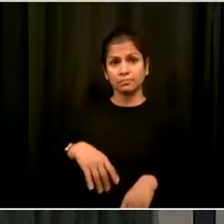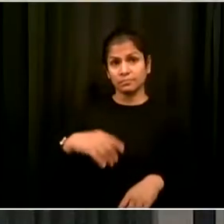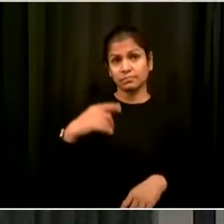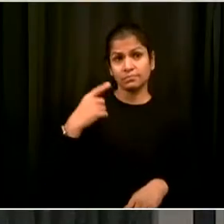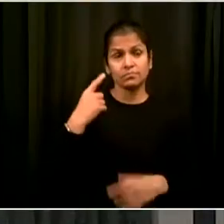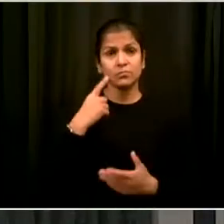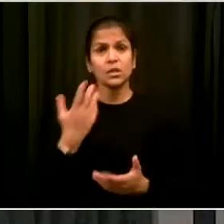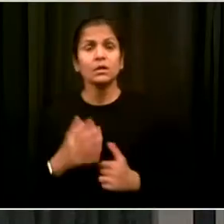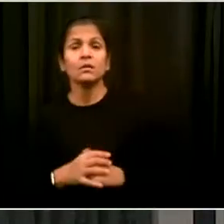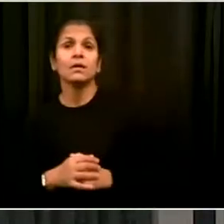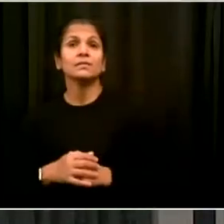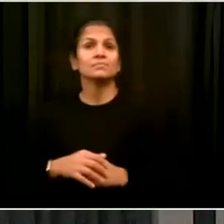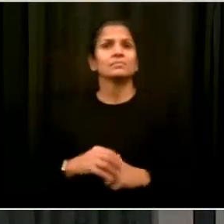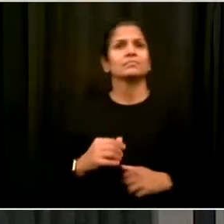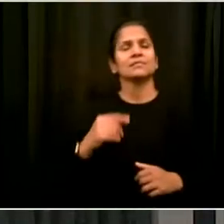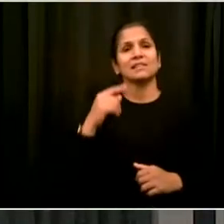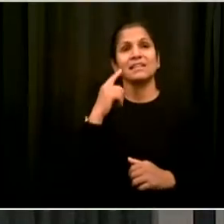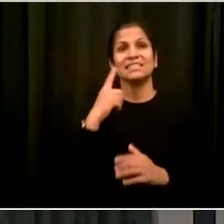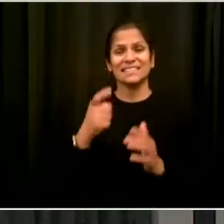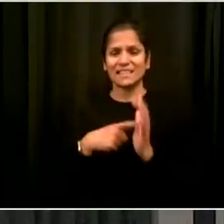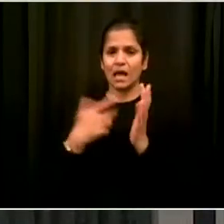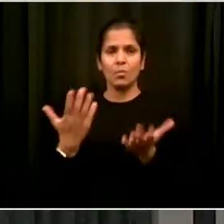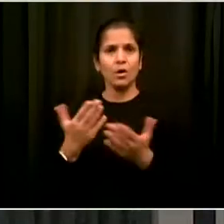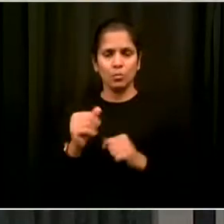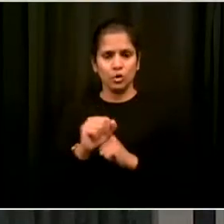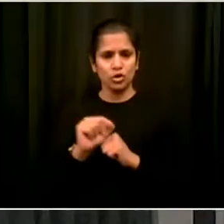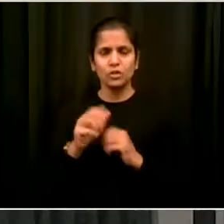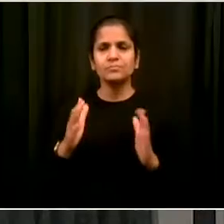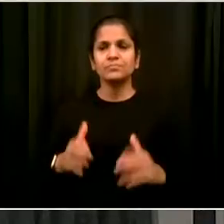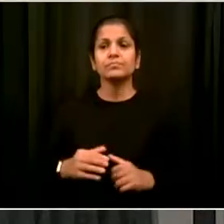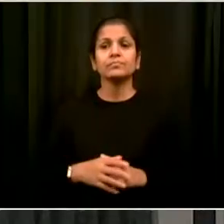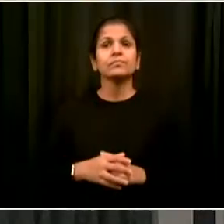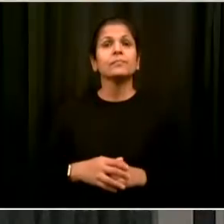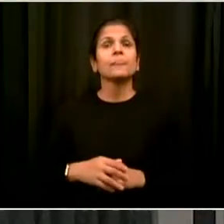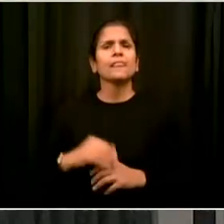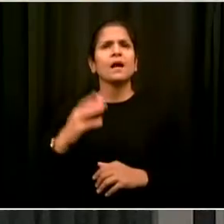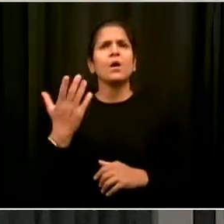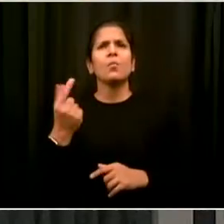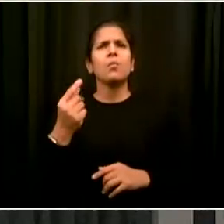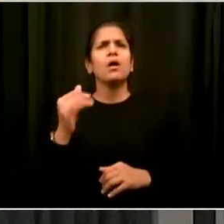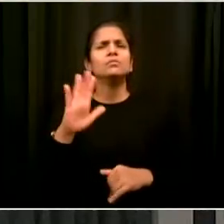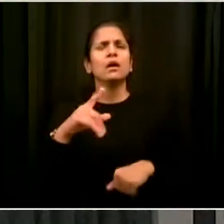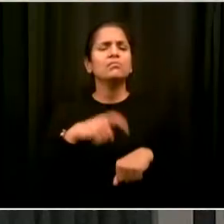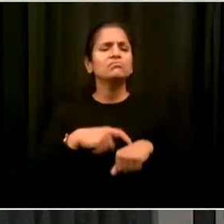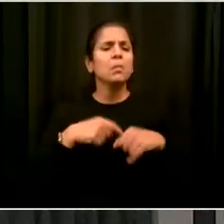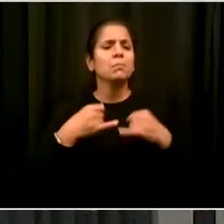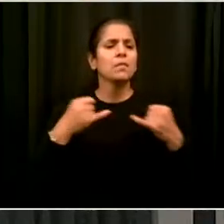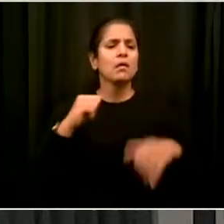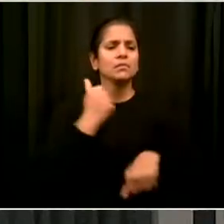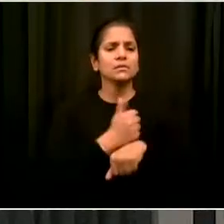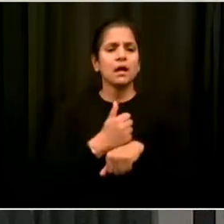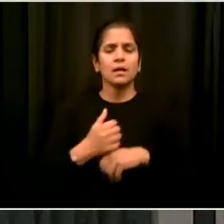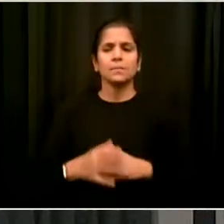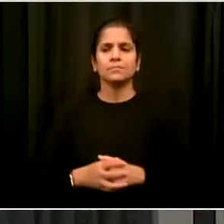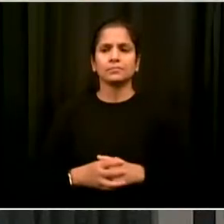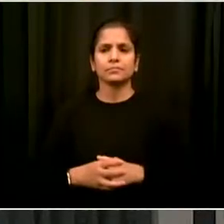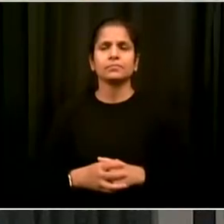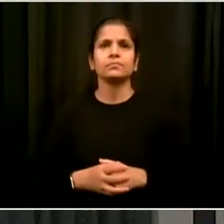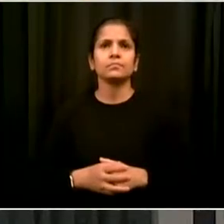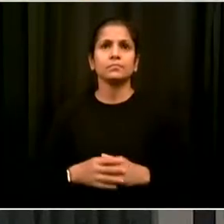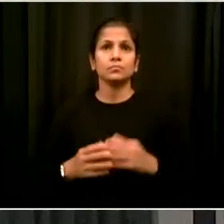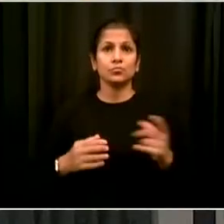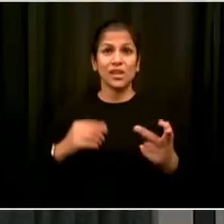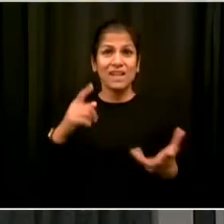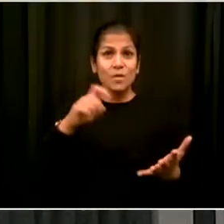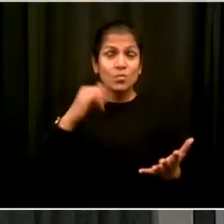out, can you give them anything? I mean, is it that they have to call the city? Does the city call them? Is there a master list of